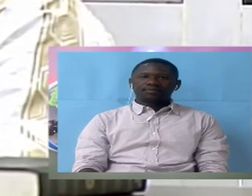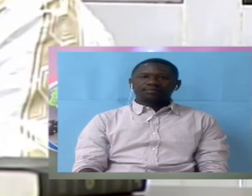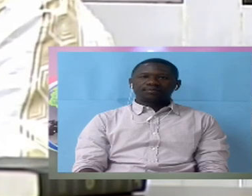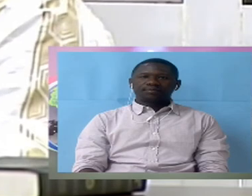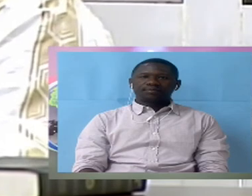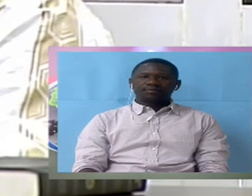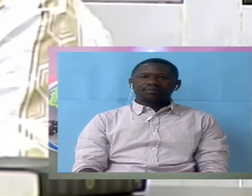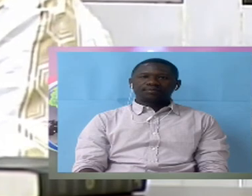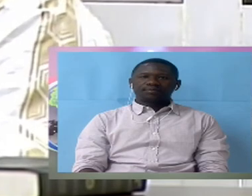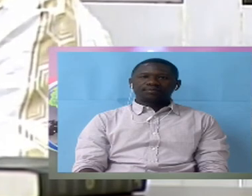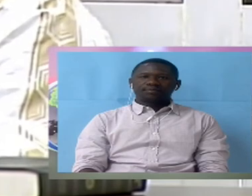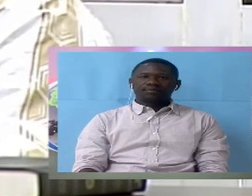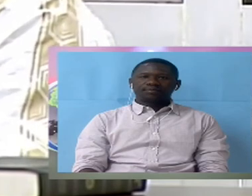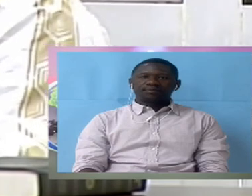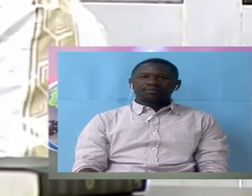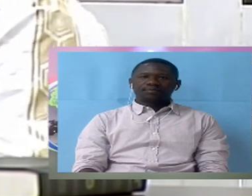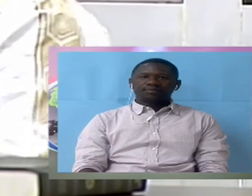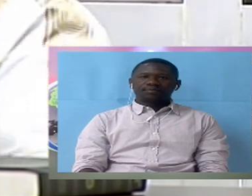def. I completed